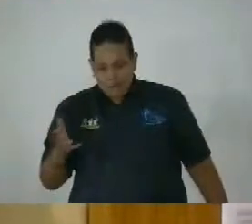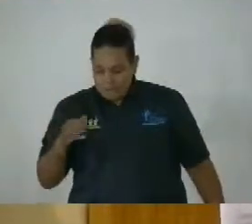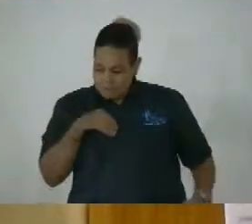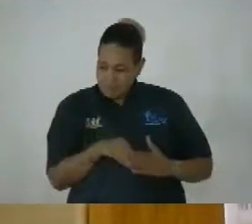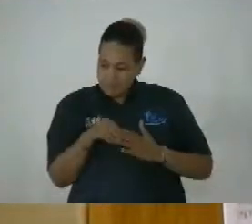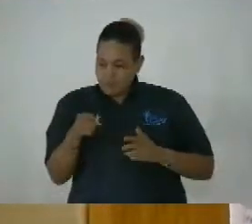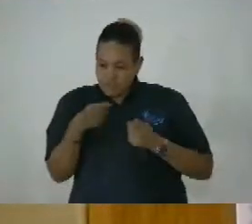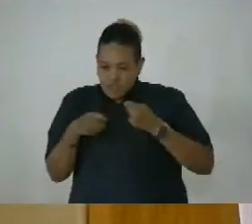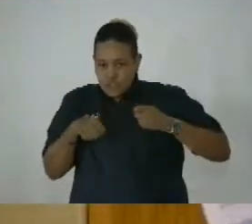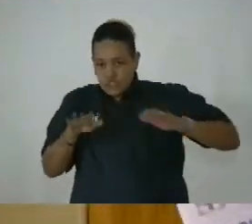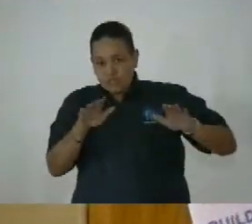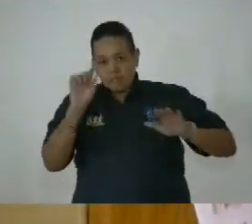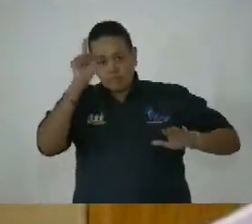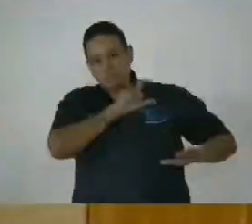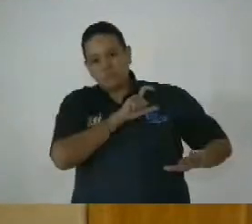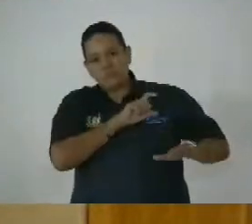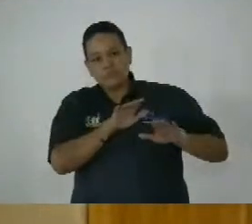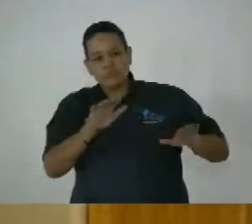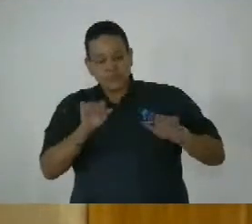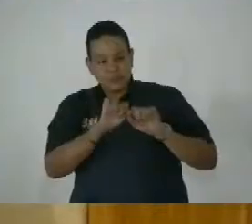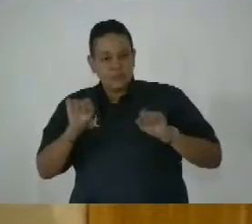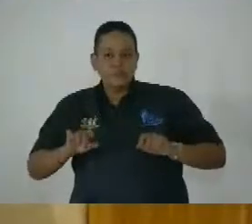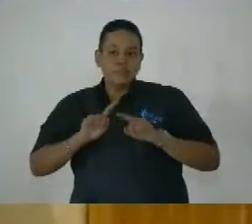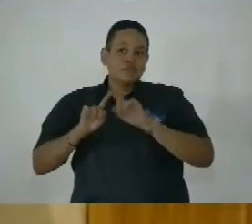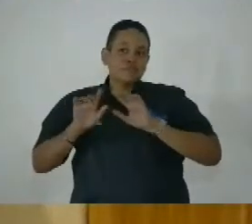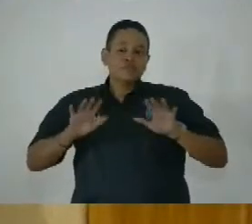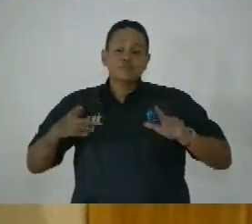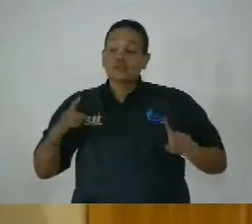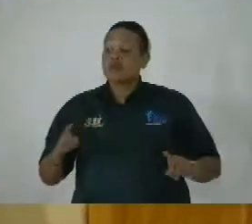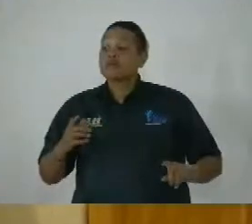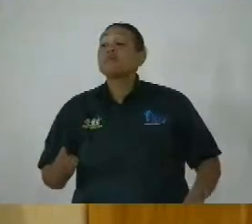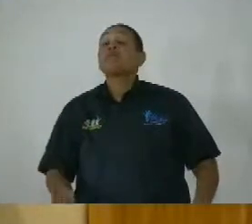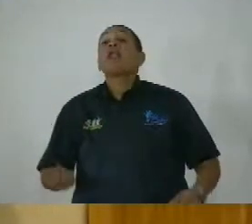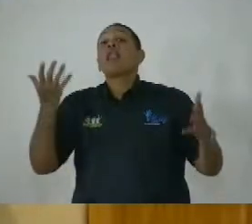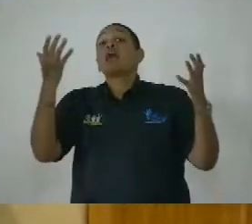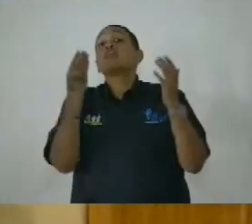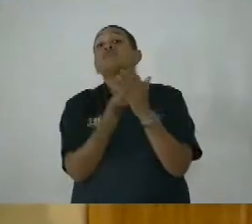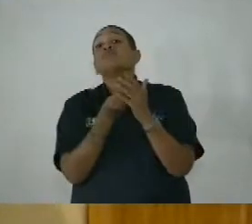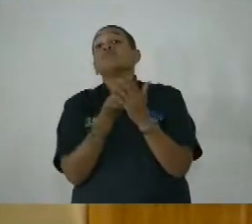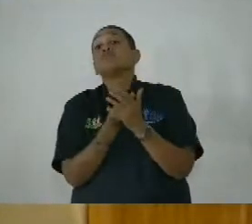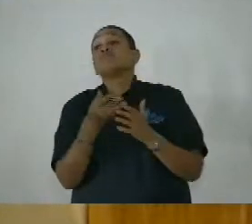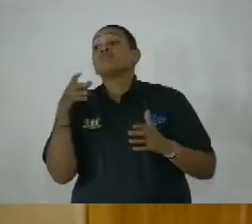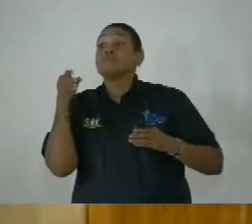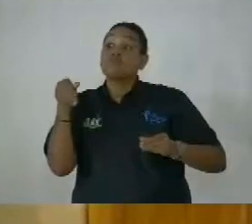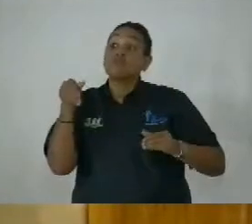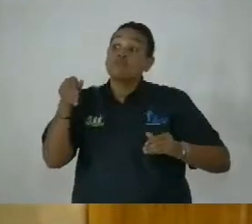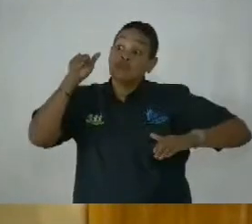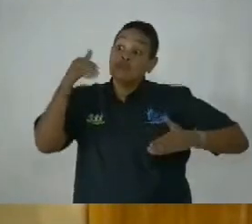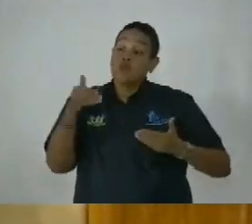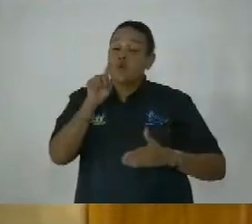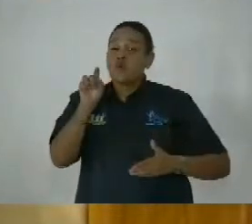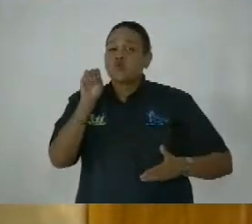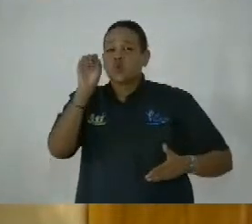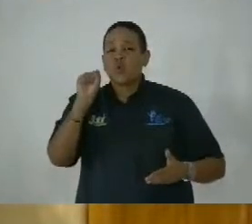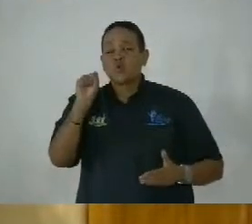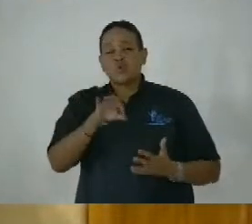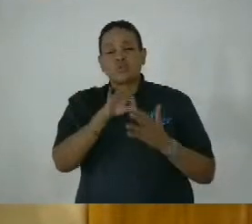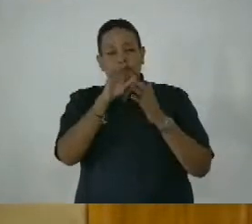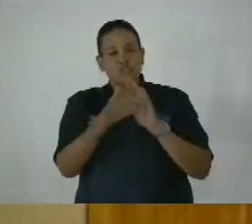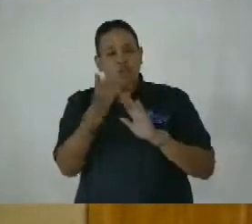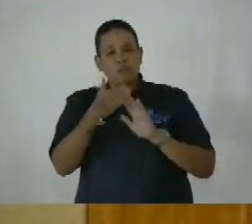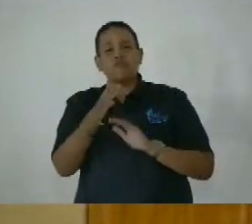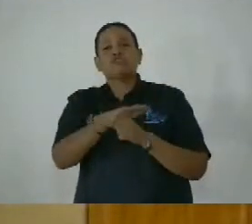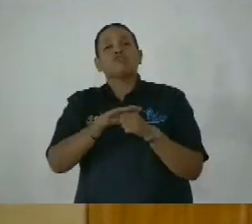social transformation, albeit a significant amount focused in the zones of special operations, which I'll comment on later. But we have